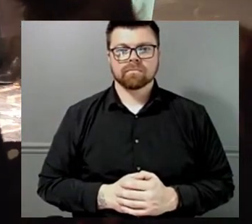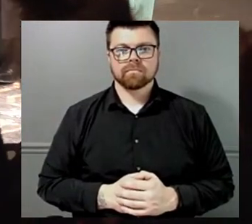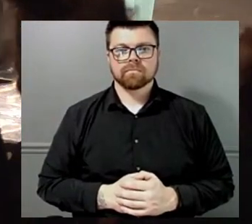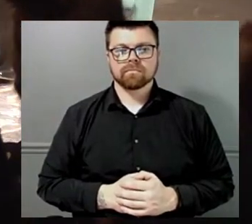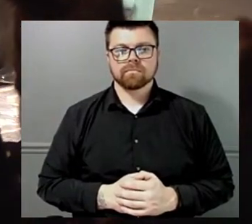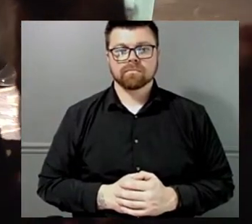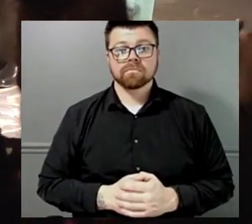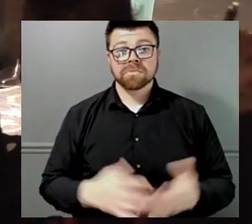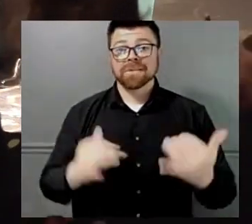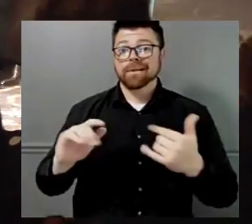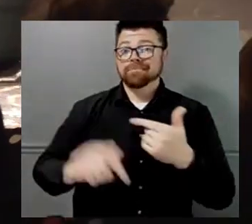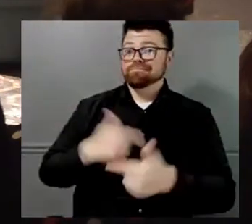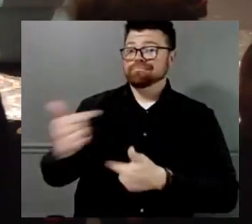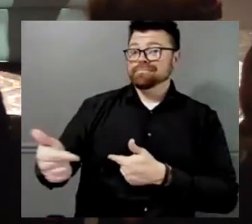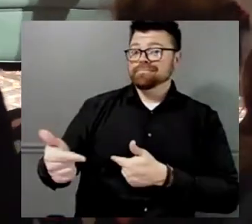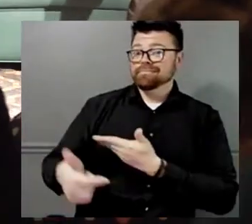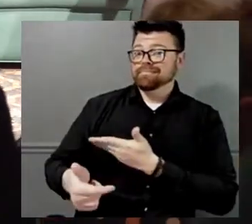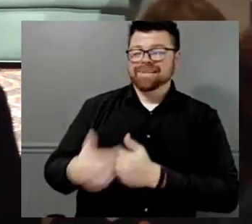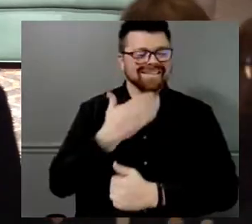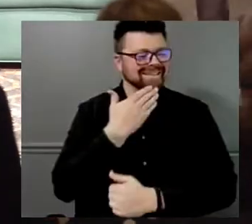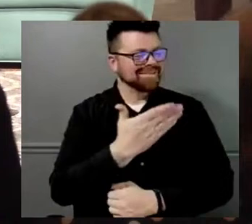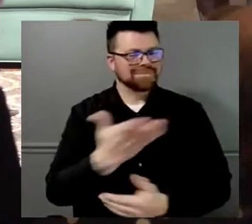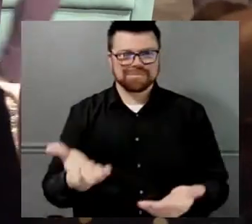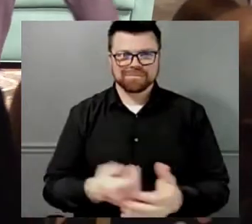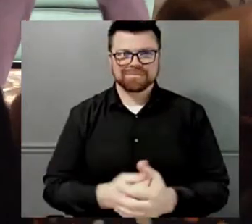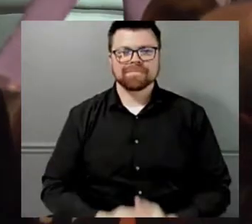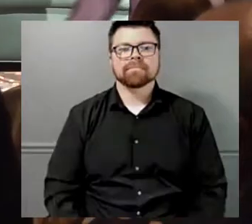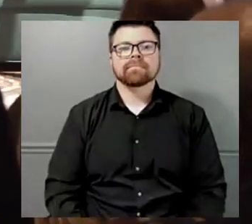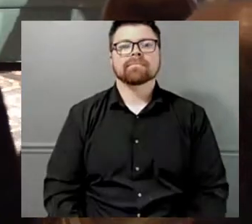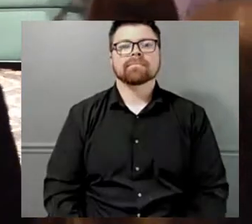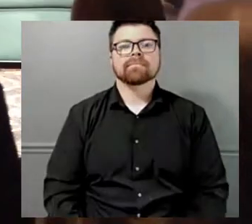And we will now pass the mic. Thank you.